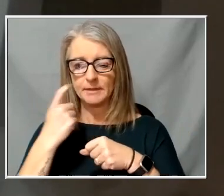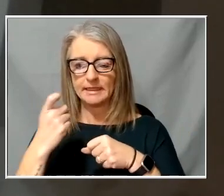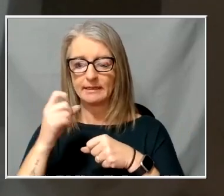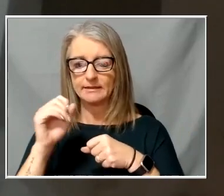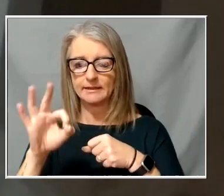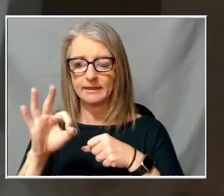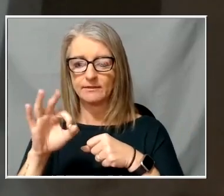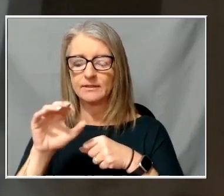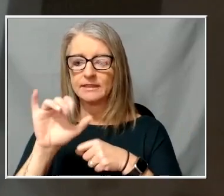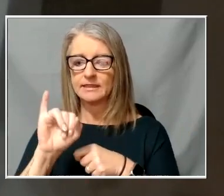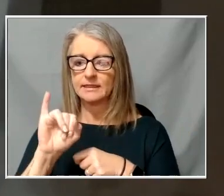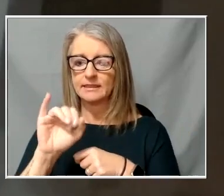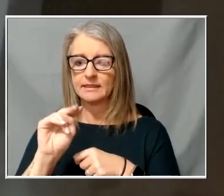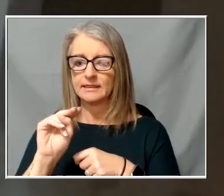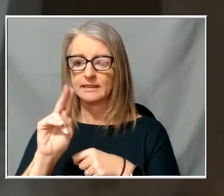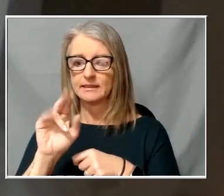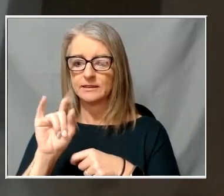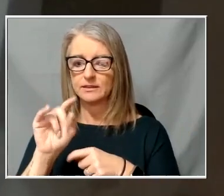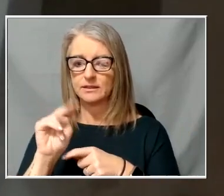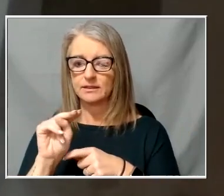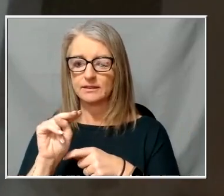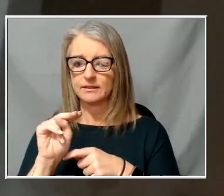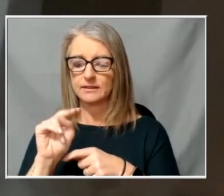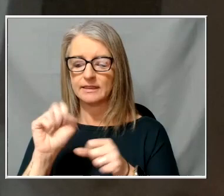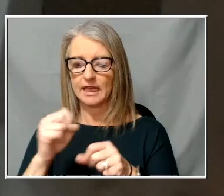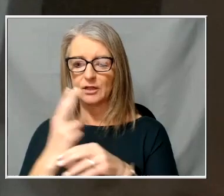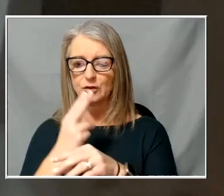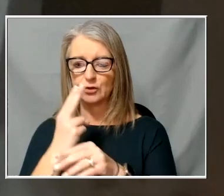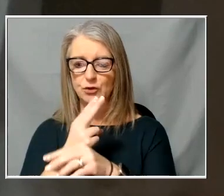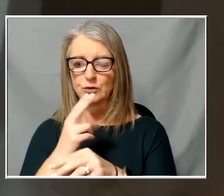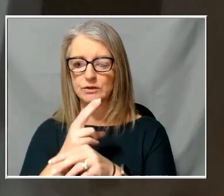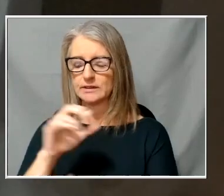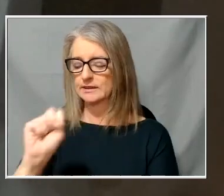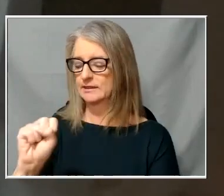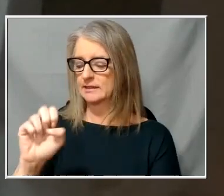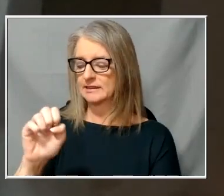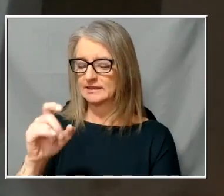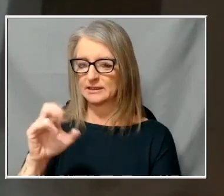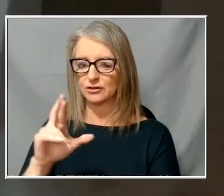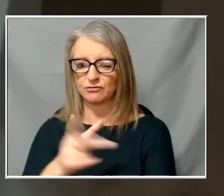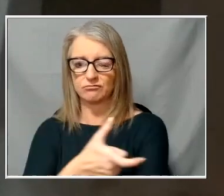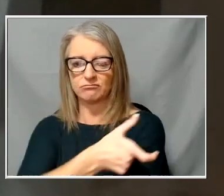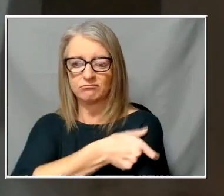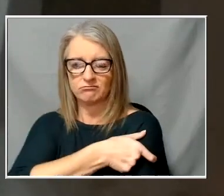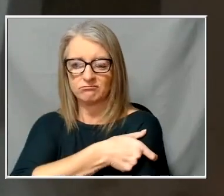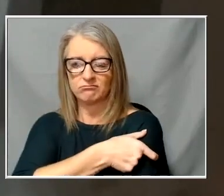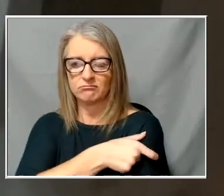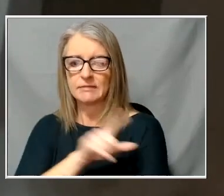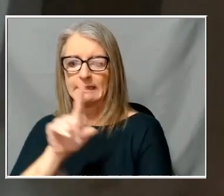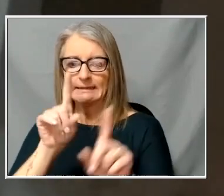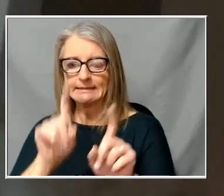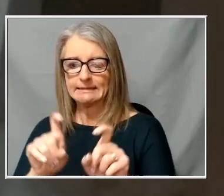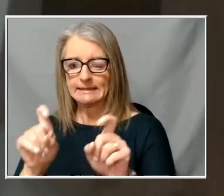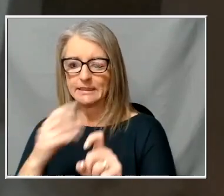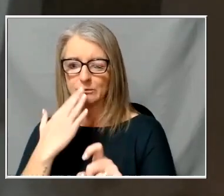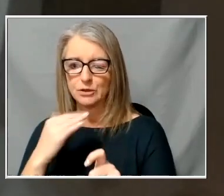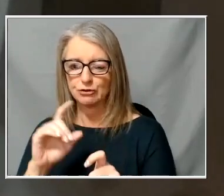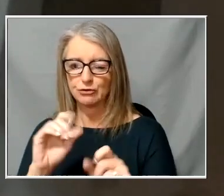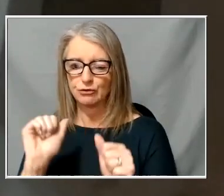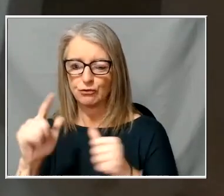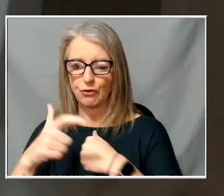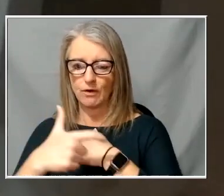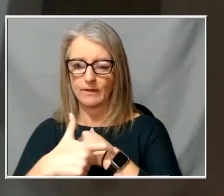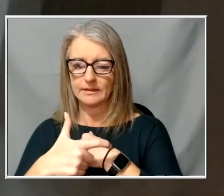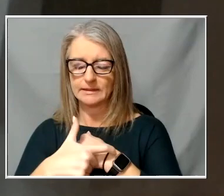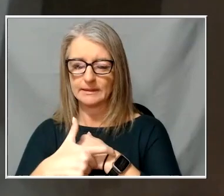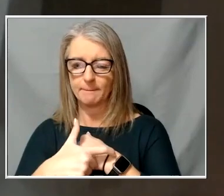the insulin, I can now get the sensor that I wear on my arm, and I can test my blood sugar all of the